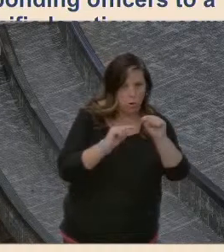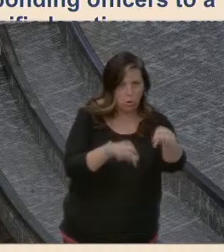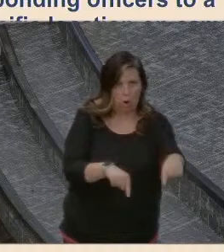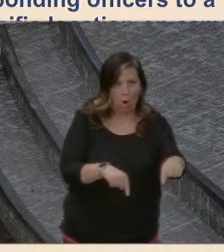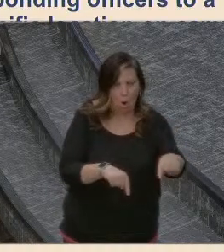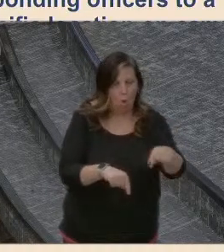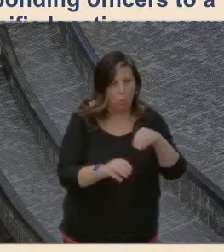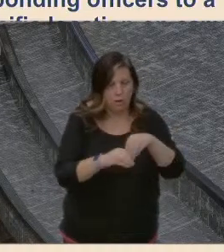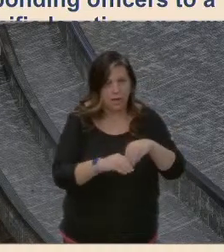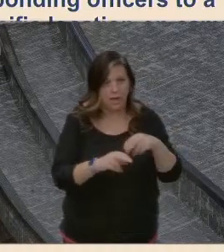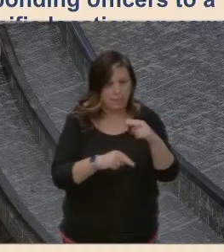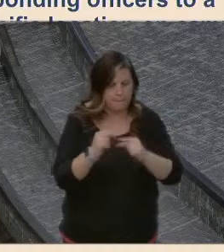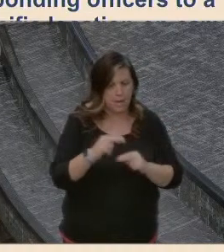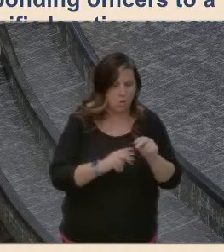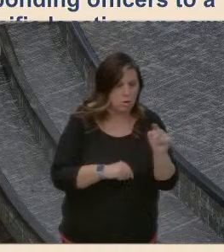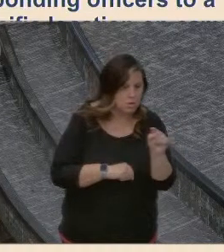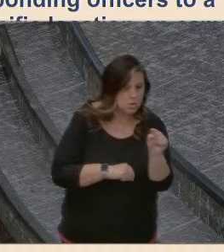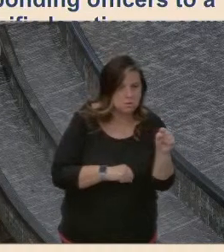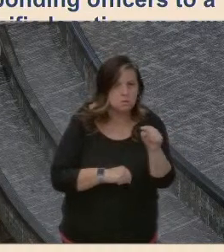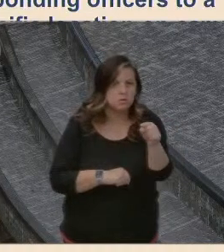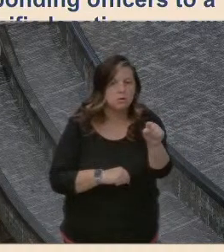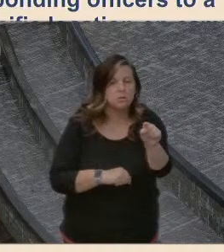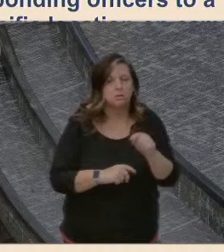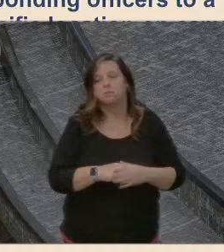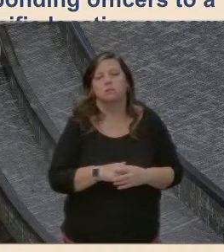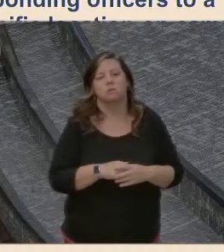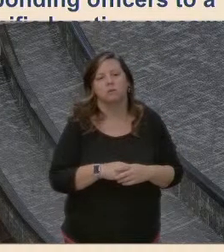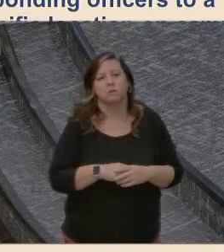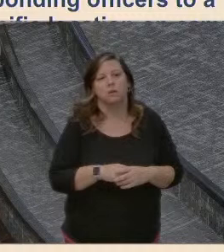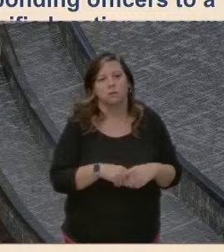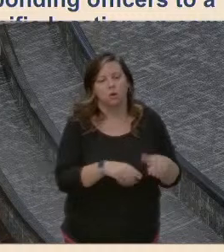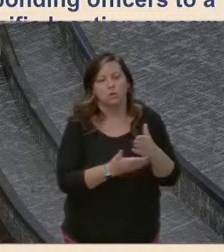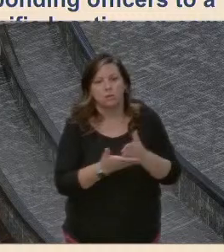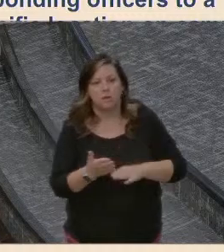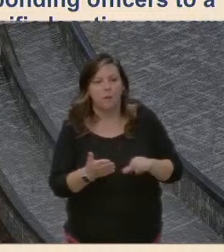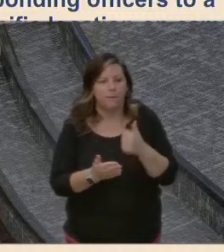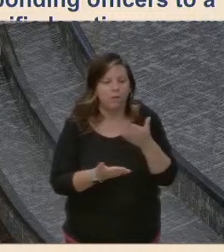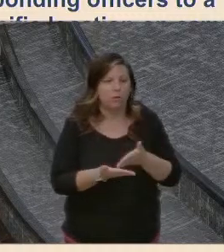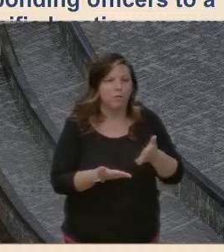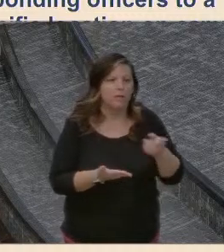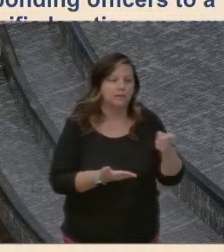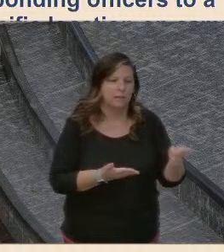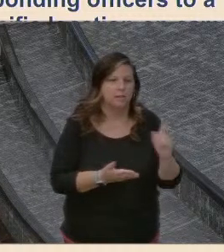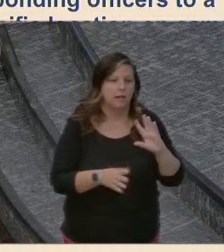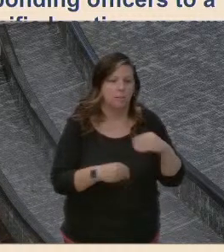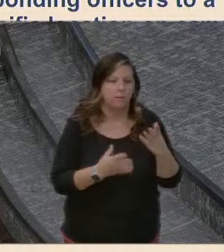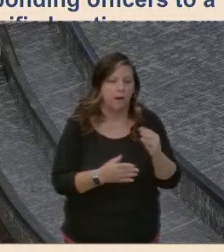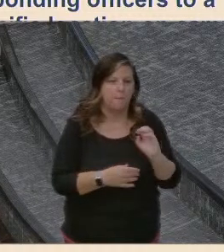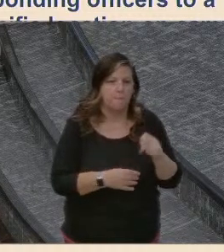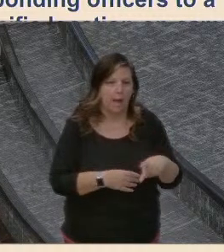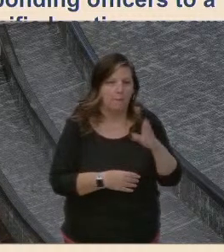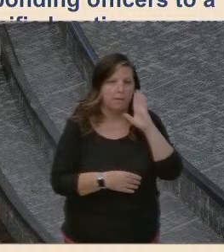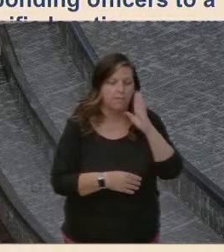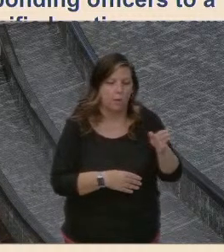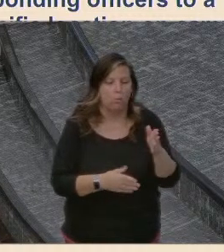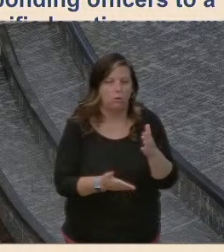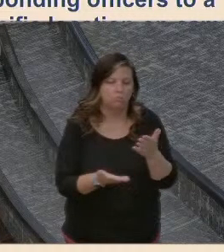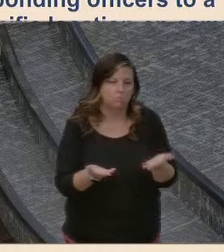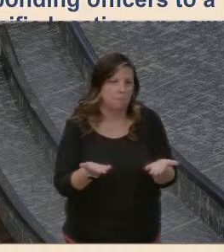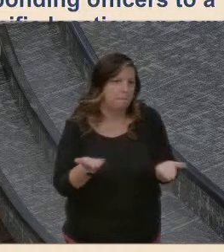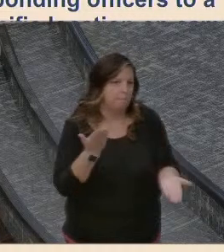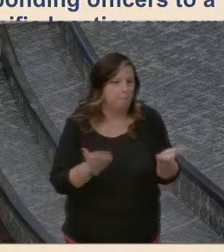So there are some other things that they actually map that could potentially aid in a first response